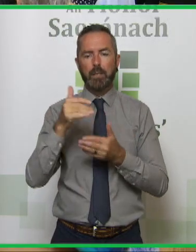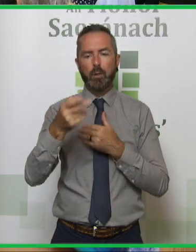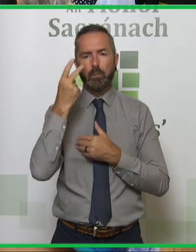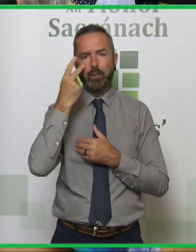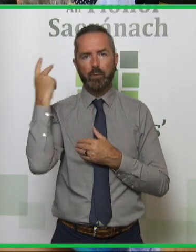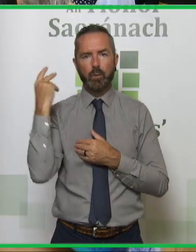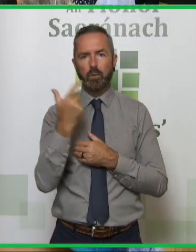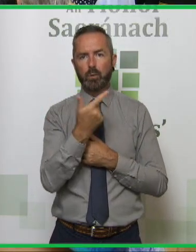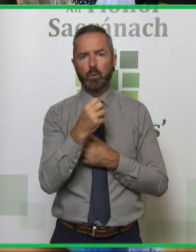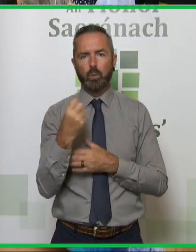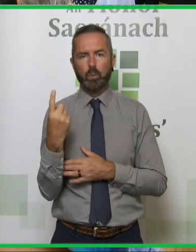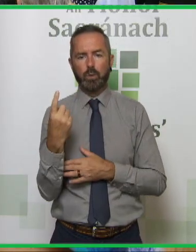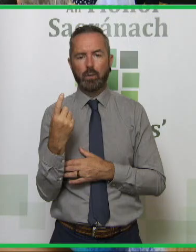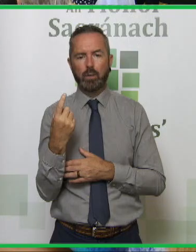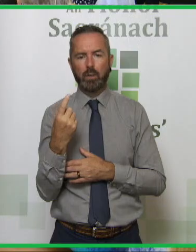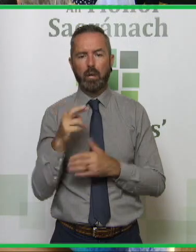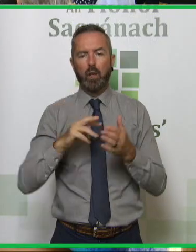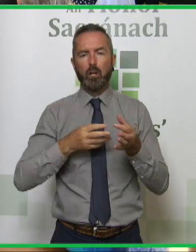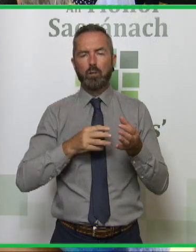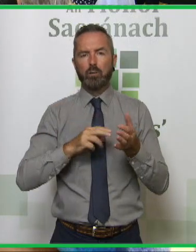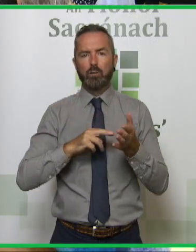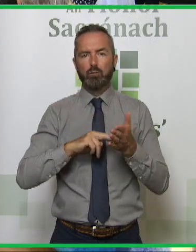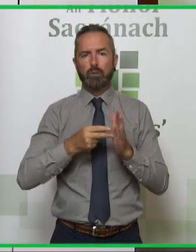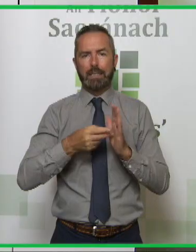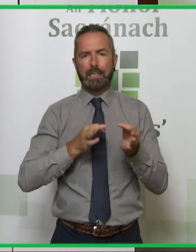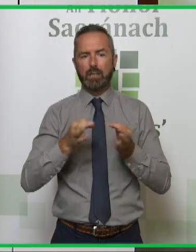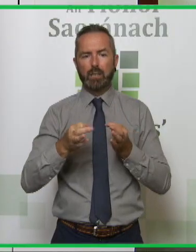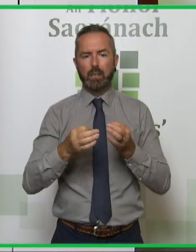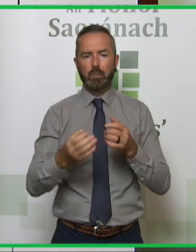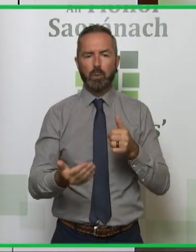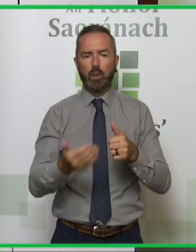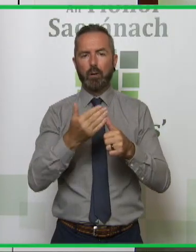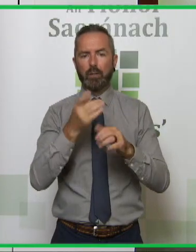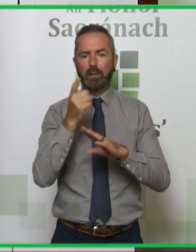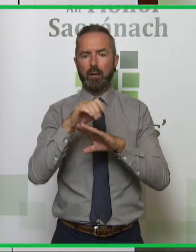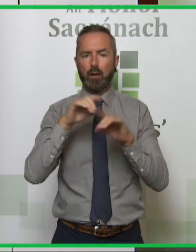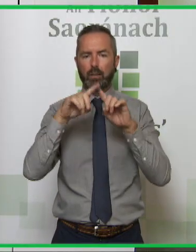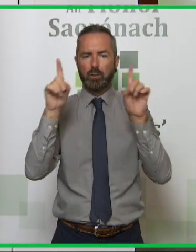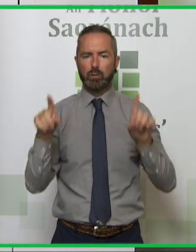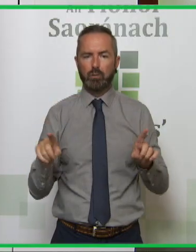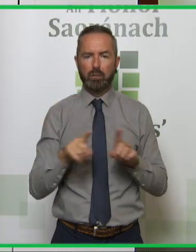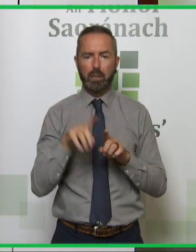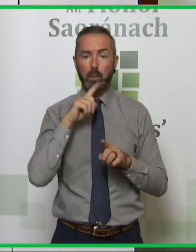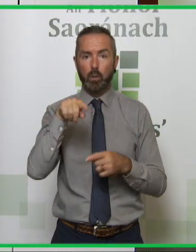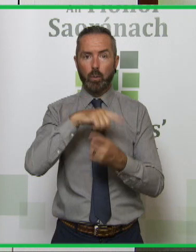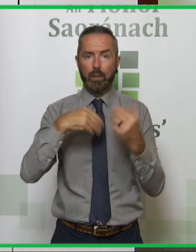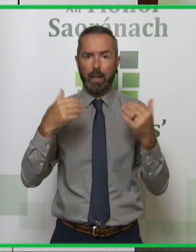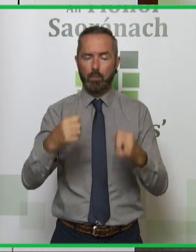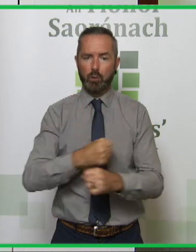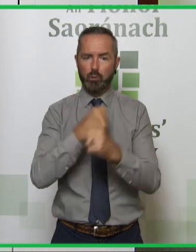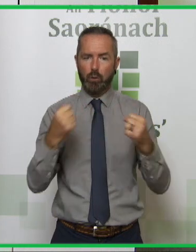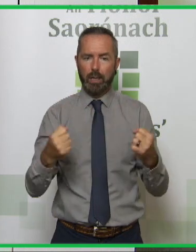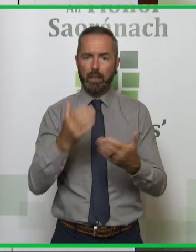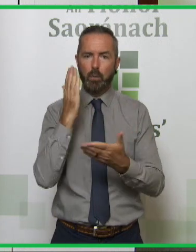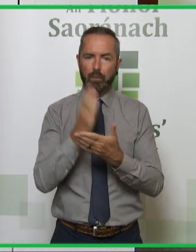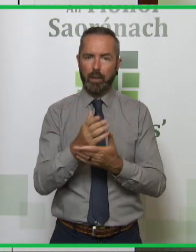2001, and the strategic priority one that emerged out of that is on your screen there, but as you can see, we are strengthening the prevention of drug use in the